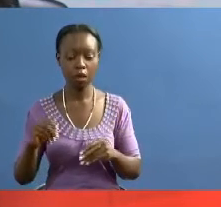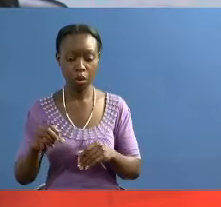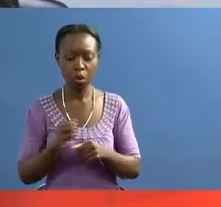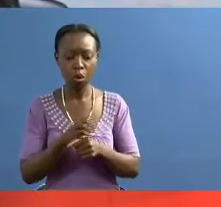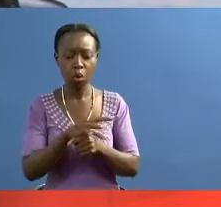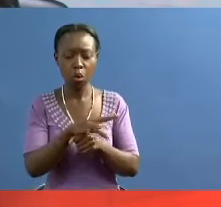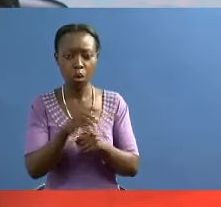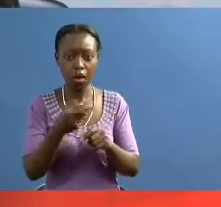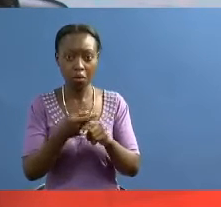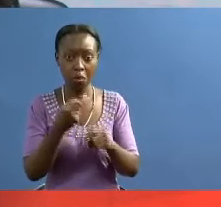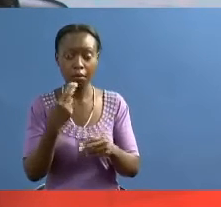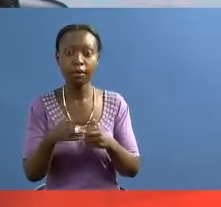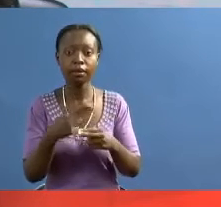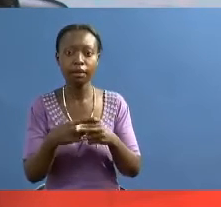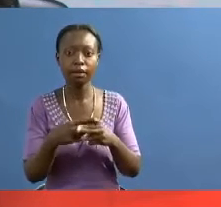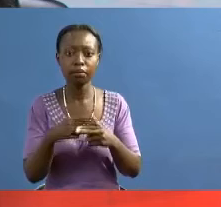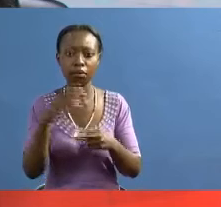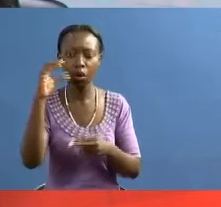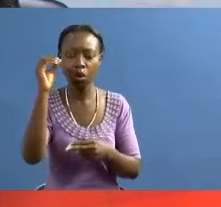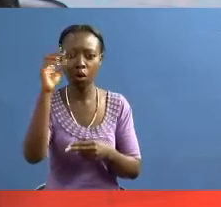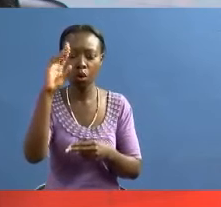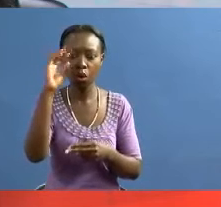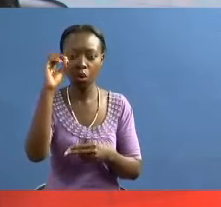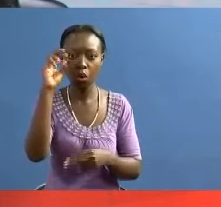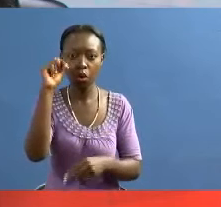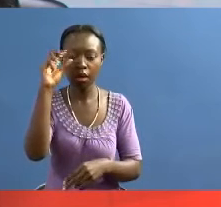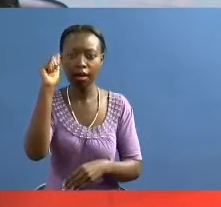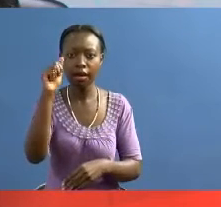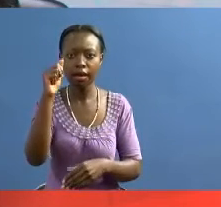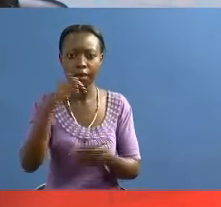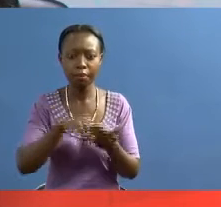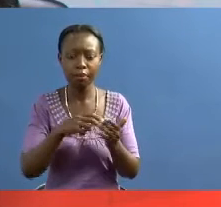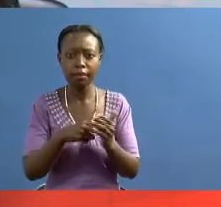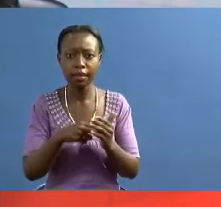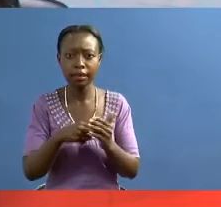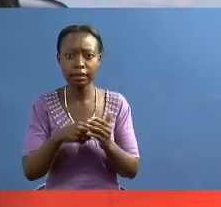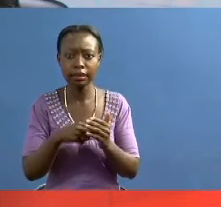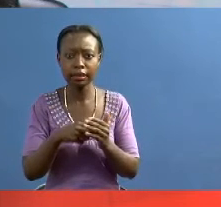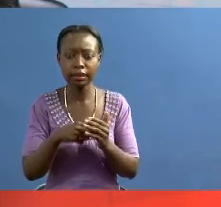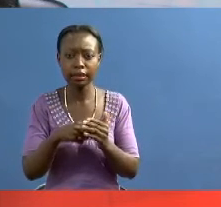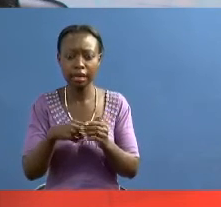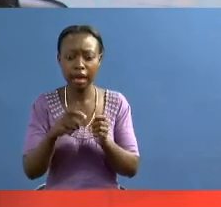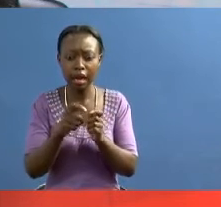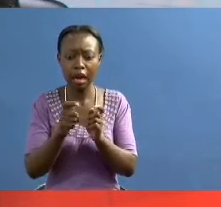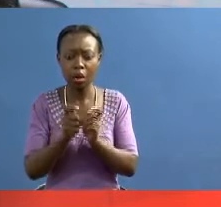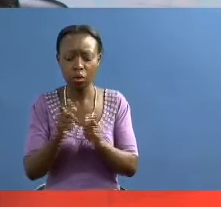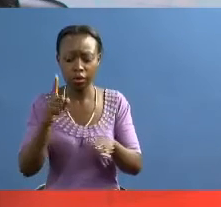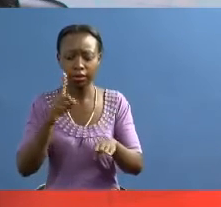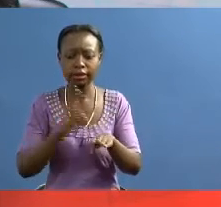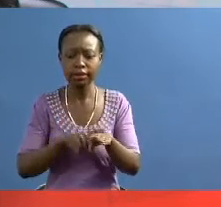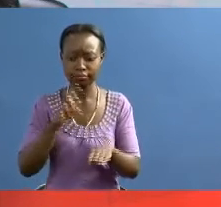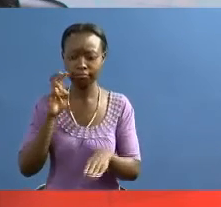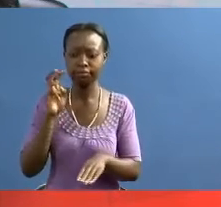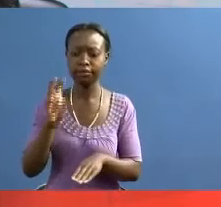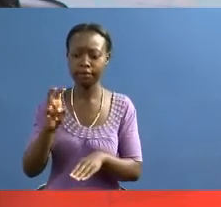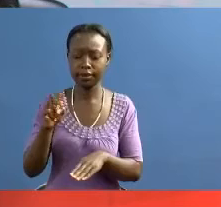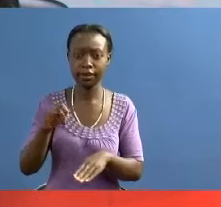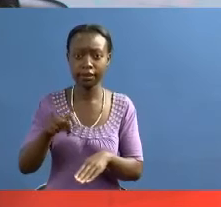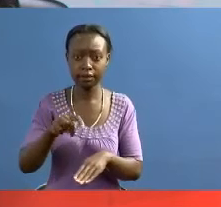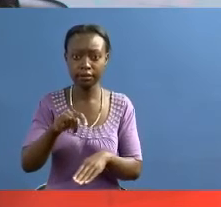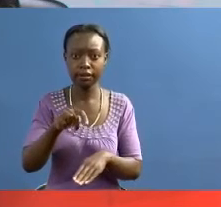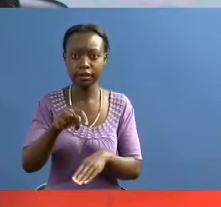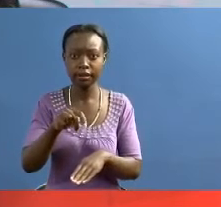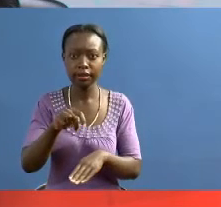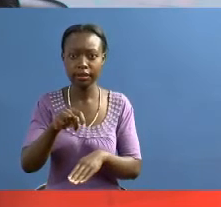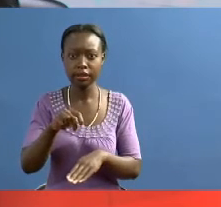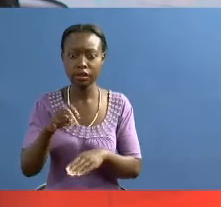coronavirus, from the name corona, it means a crown. So when you observe the coronavirus under the